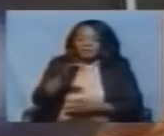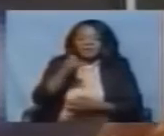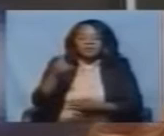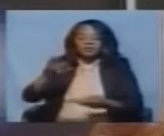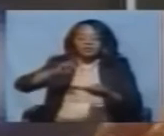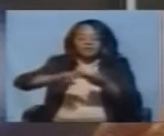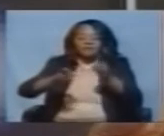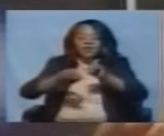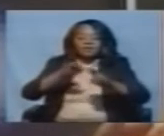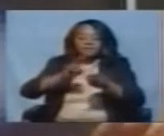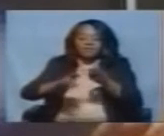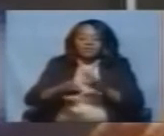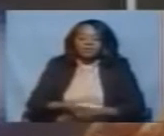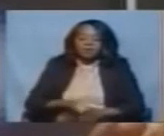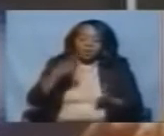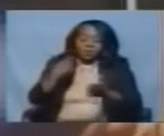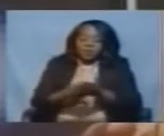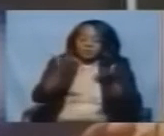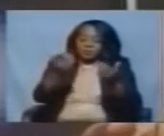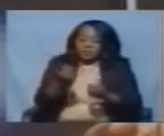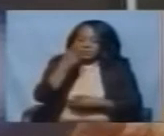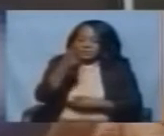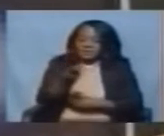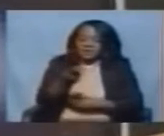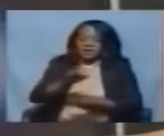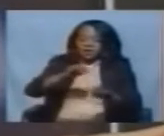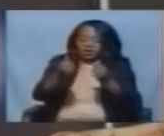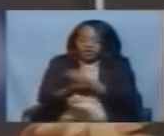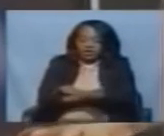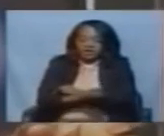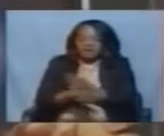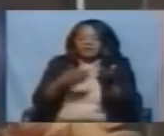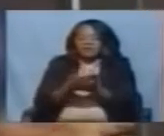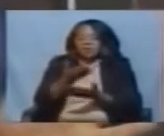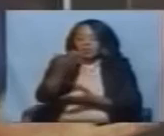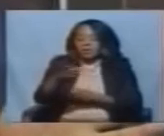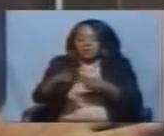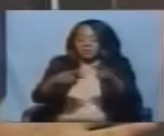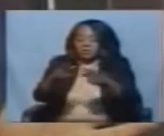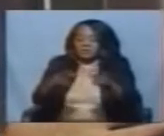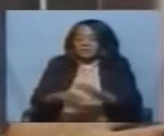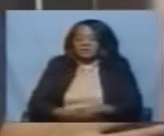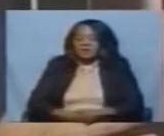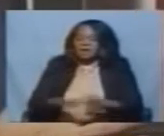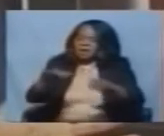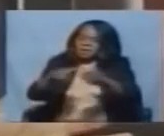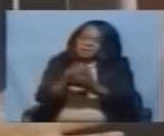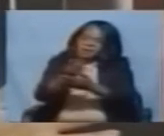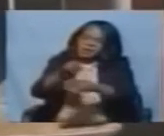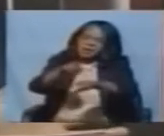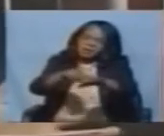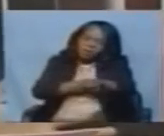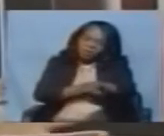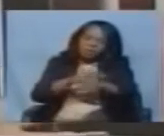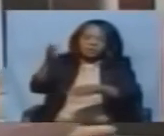What do you want to see changed in the procurement process? It takes too long. People complain. That by the time the deal is done, the